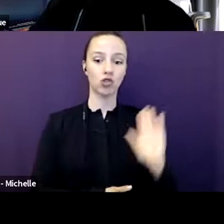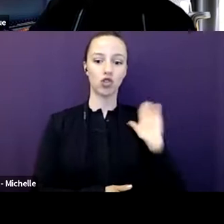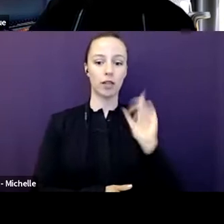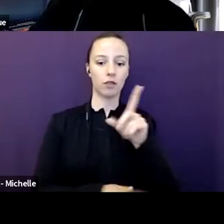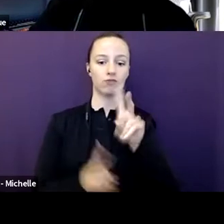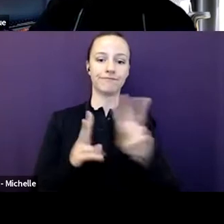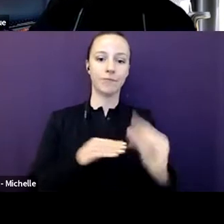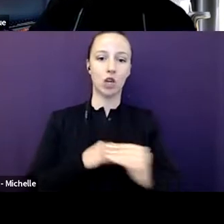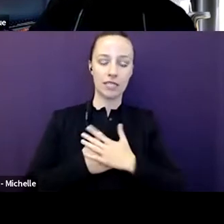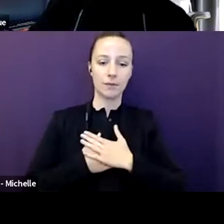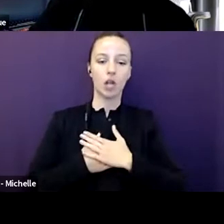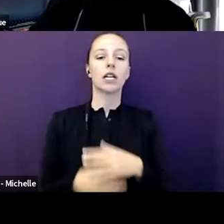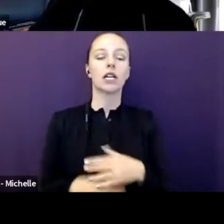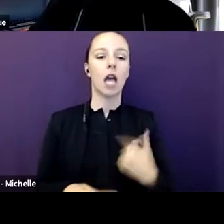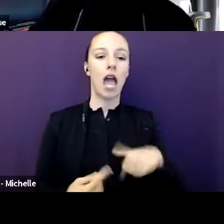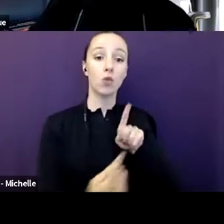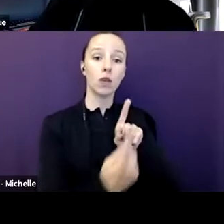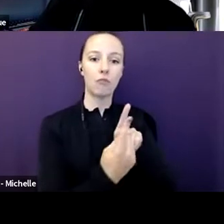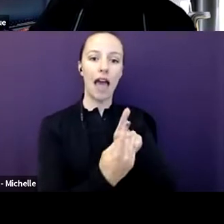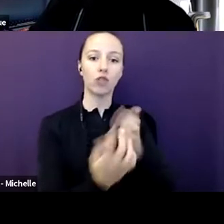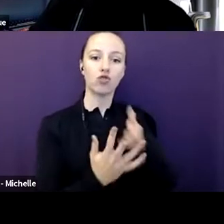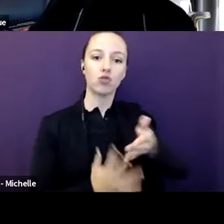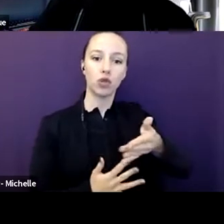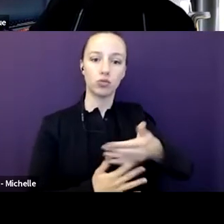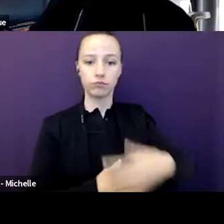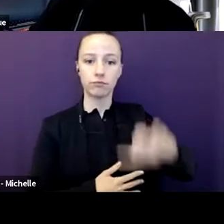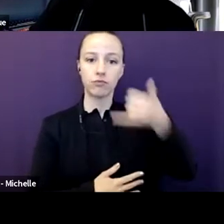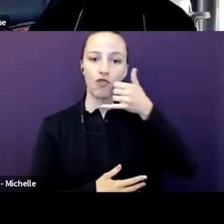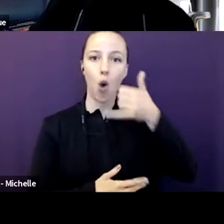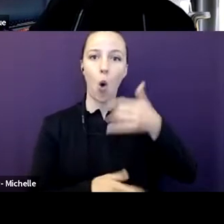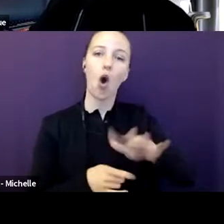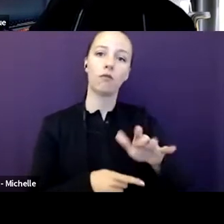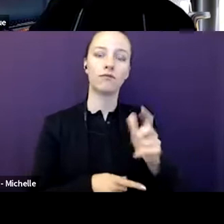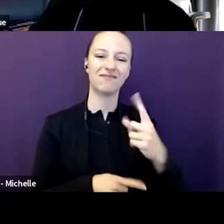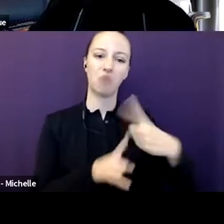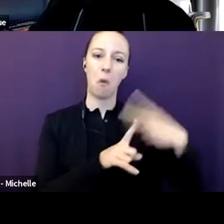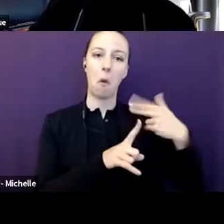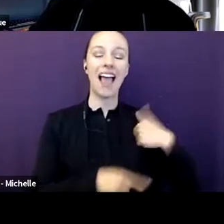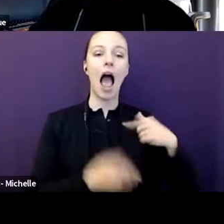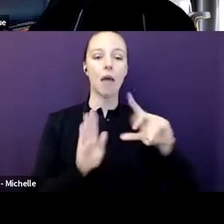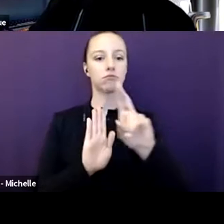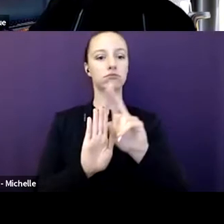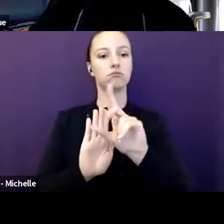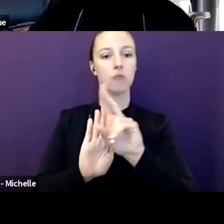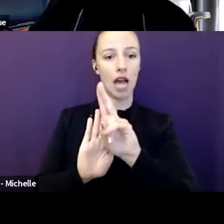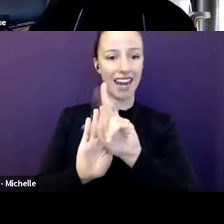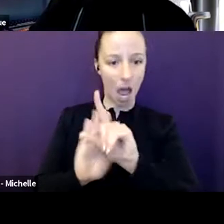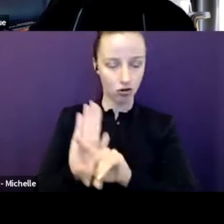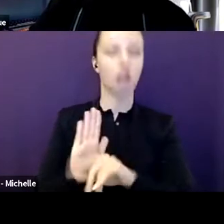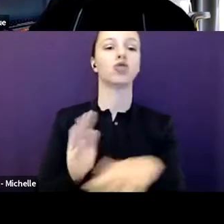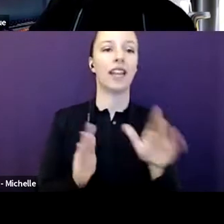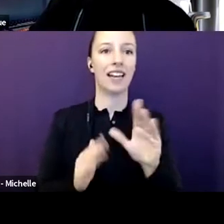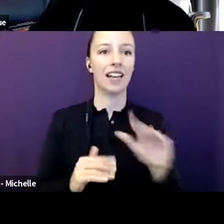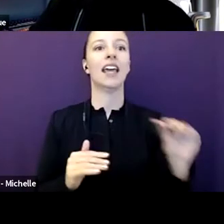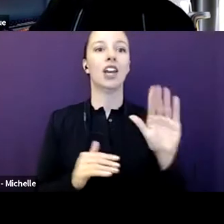inspiring. And we met over the phone a few months back. I'm an undergraduate and underground scholar at UC